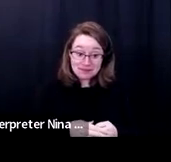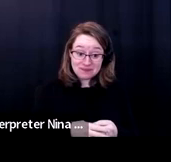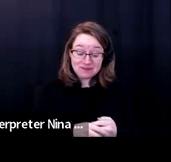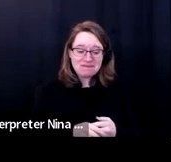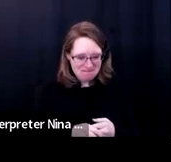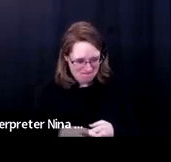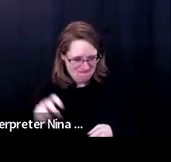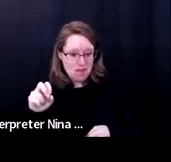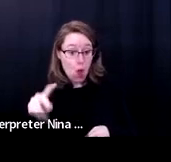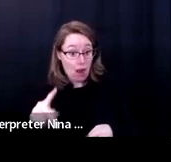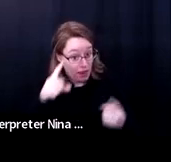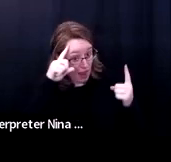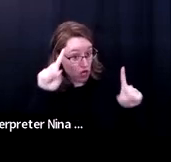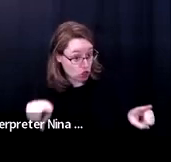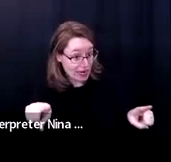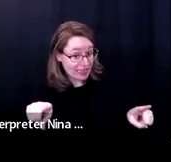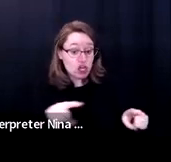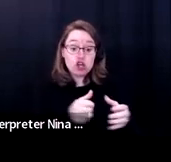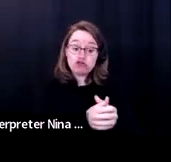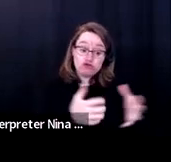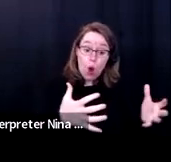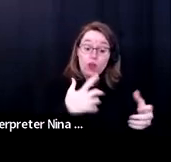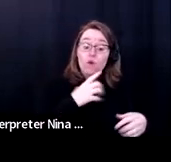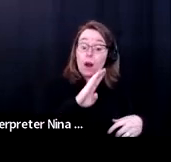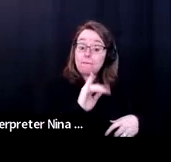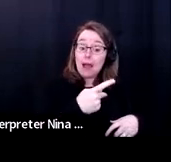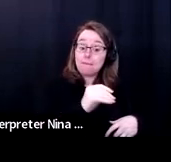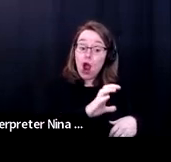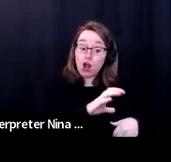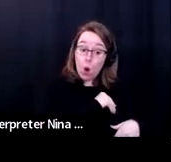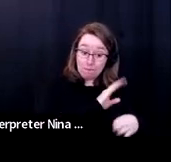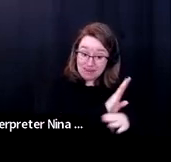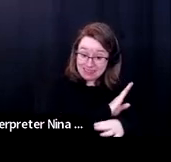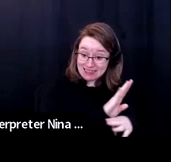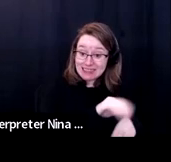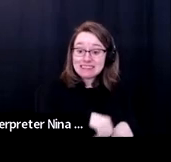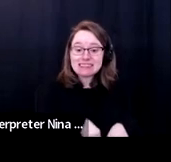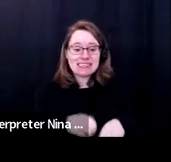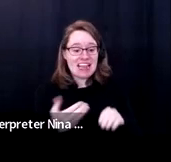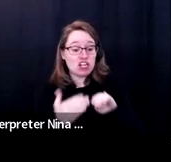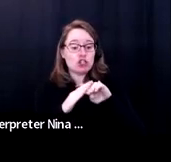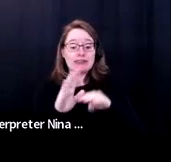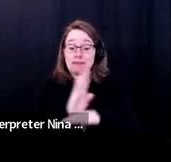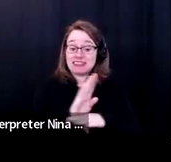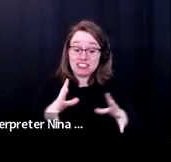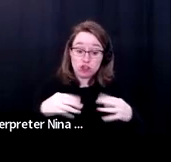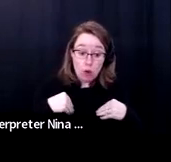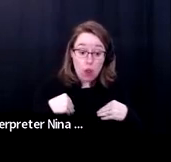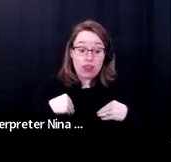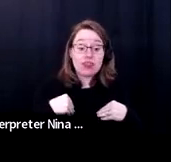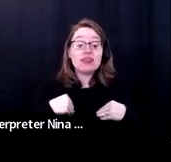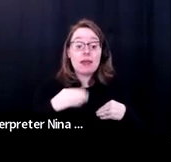Okay. Do folks agree? Dramatic growth in BIPOC-owned businesses, increased business growth, entrepreneurship, BIPOC women and